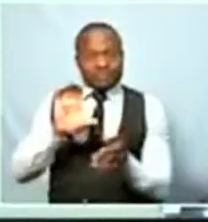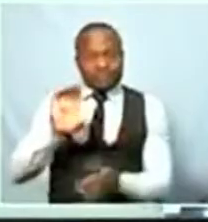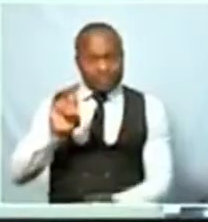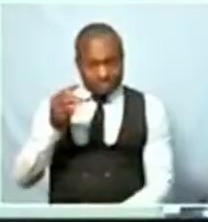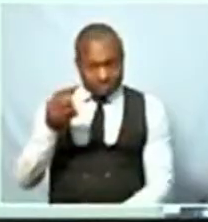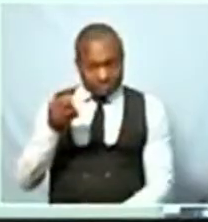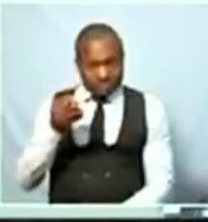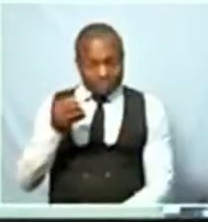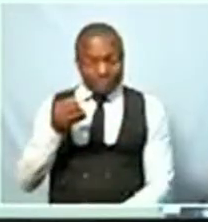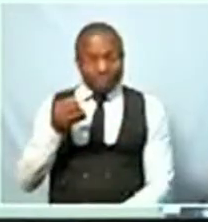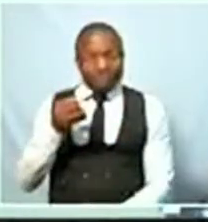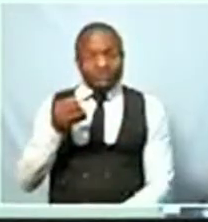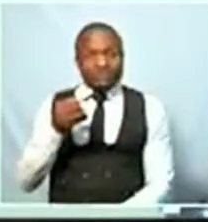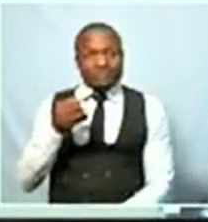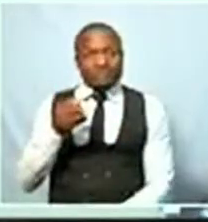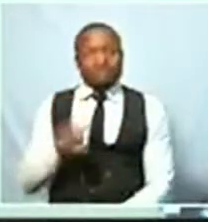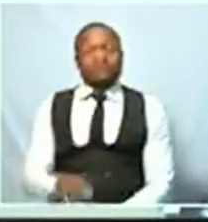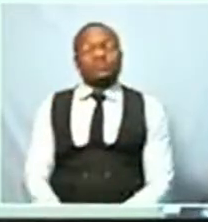Development Fund